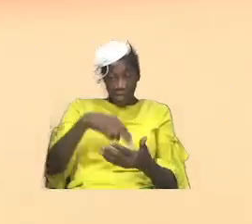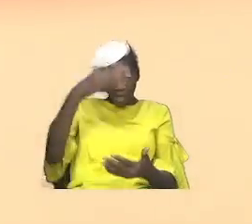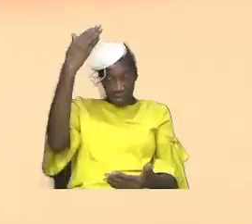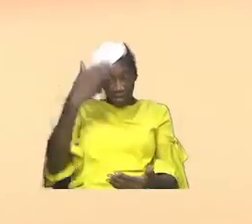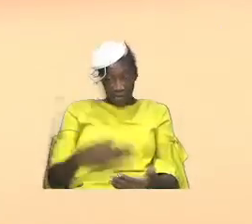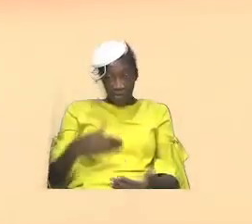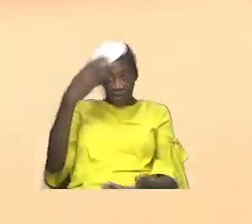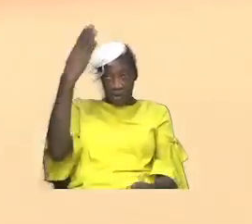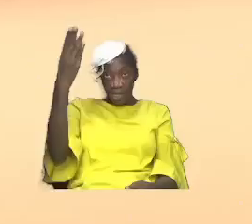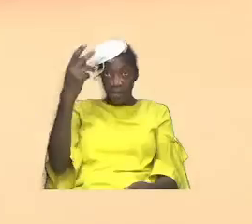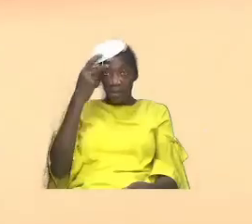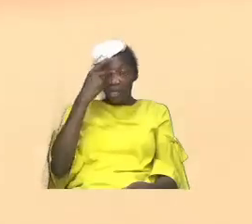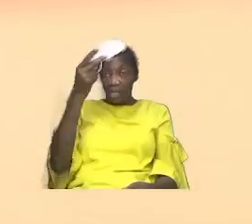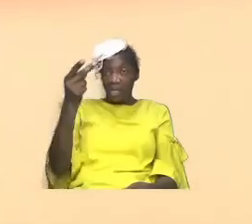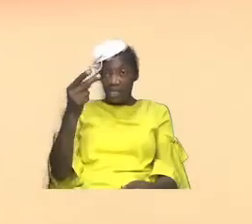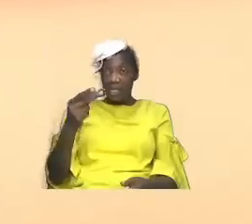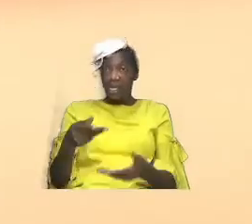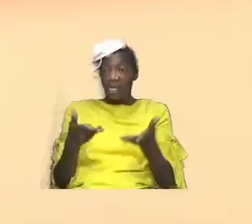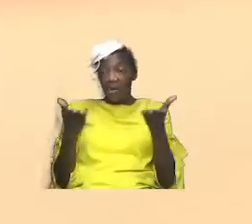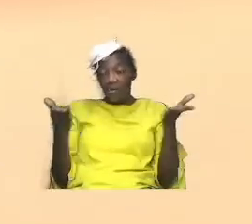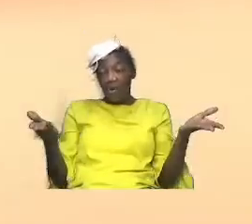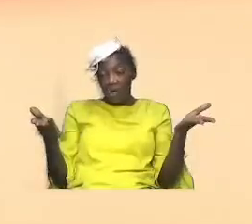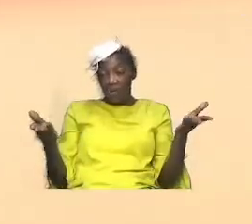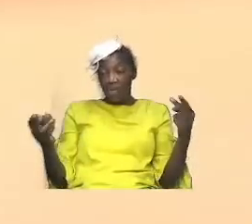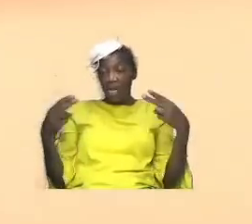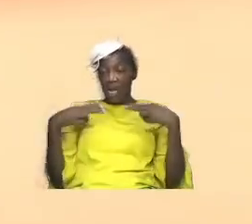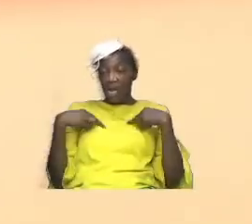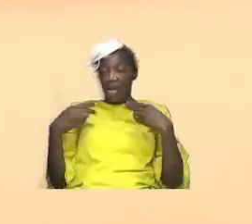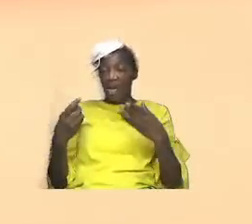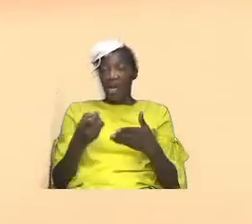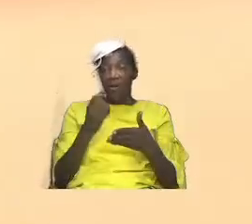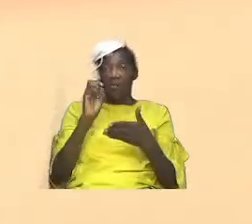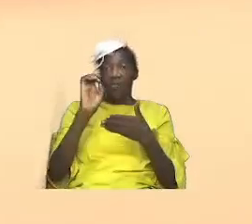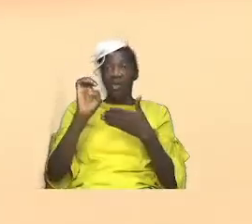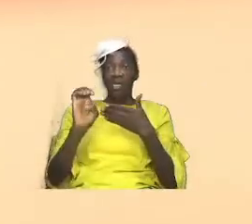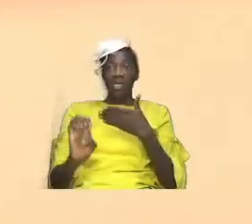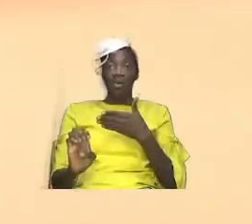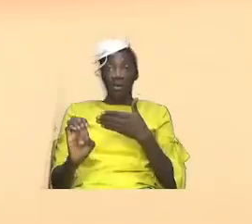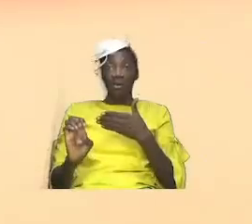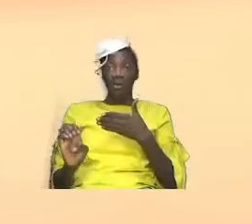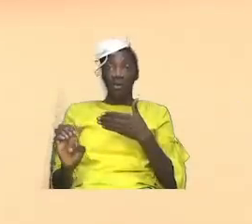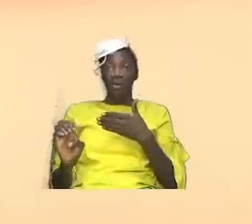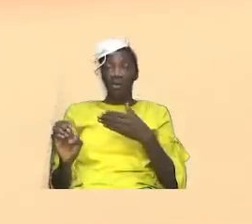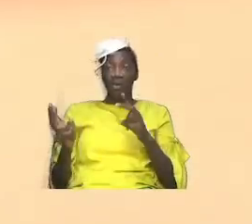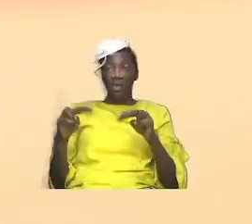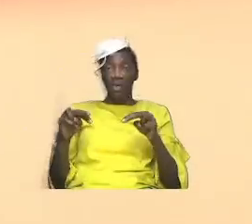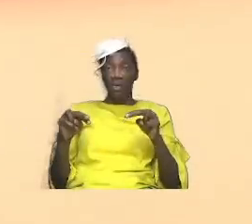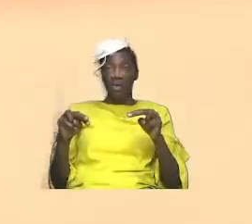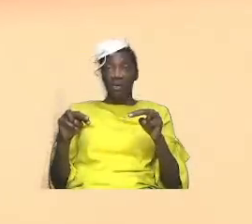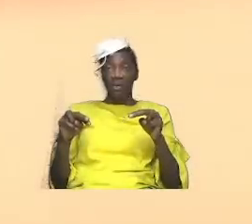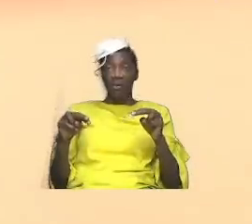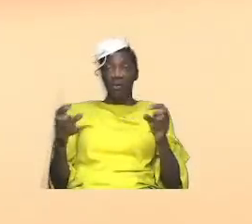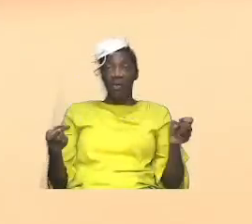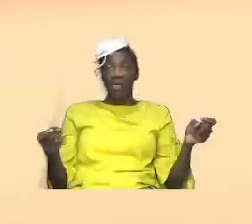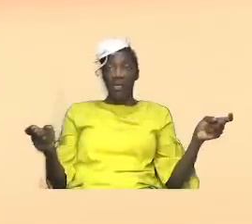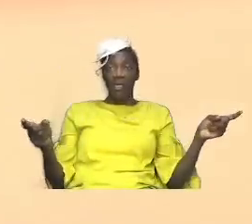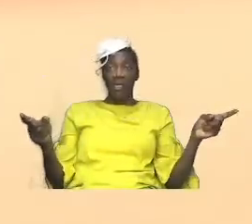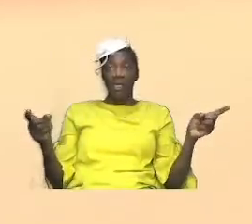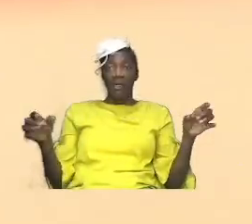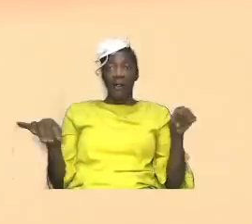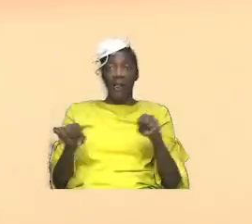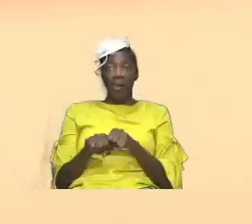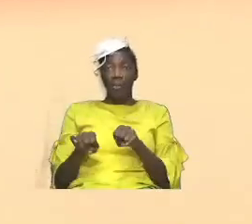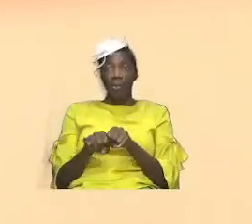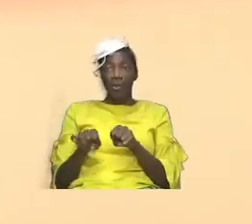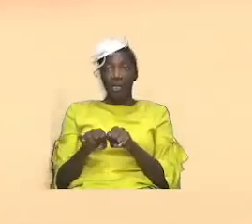Him to see what we would have done. And it is very, very, very important that we understand. And